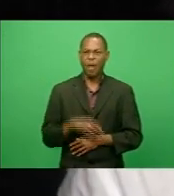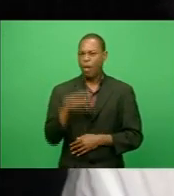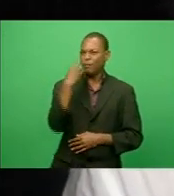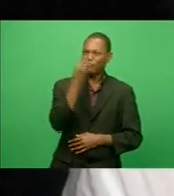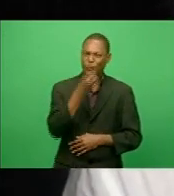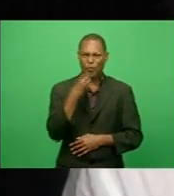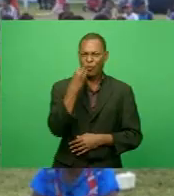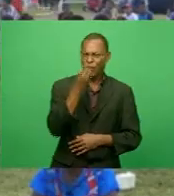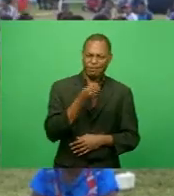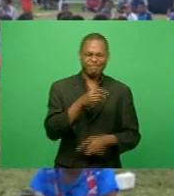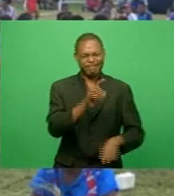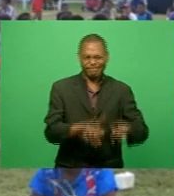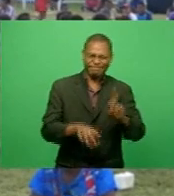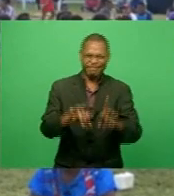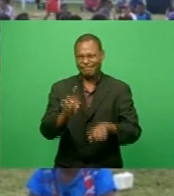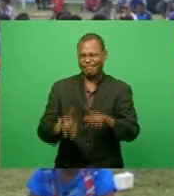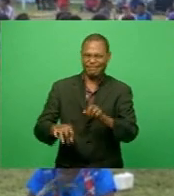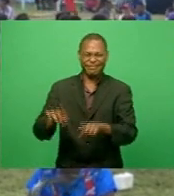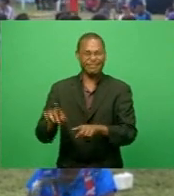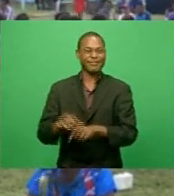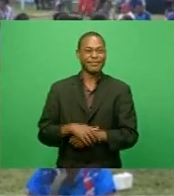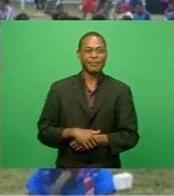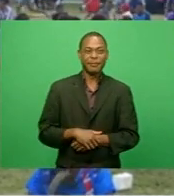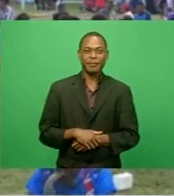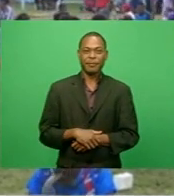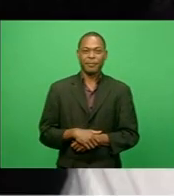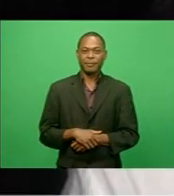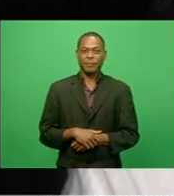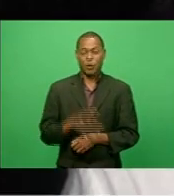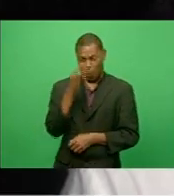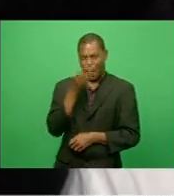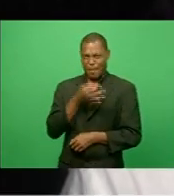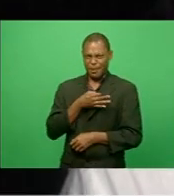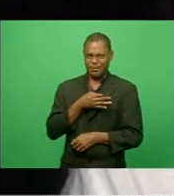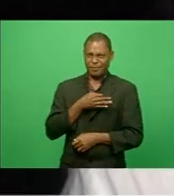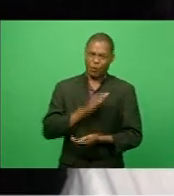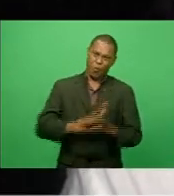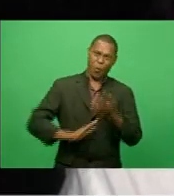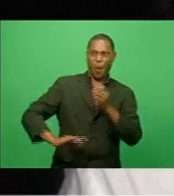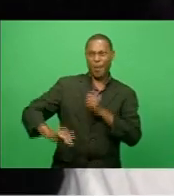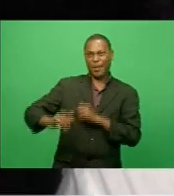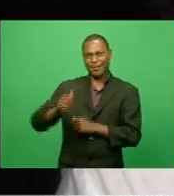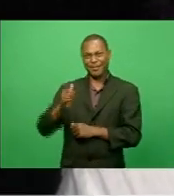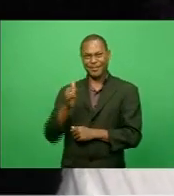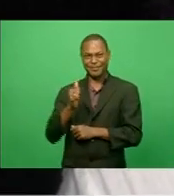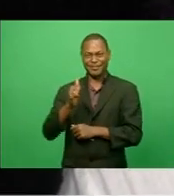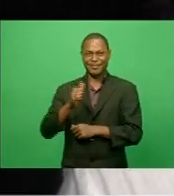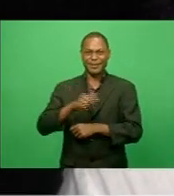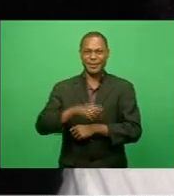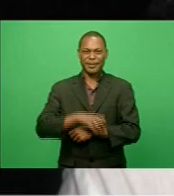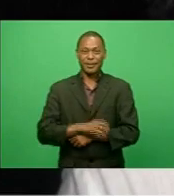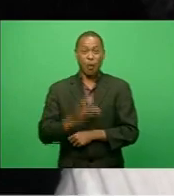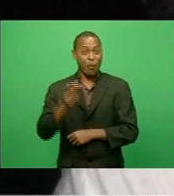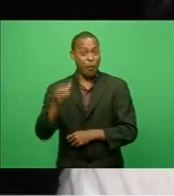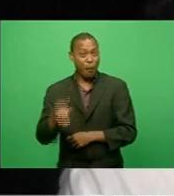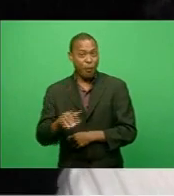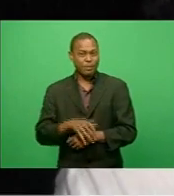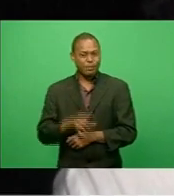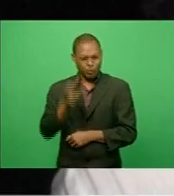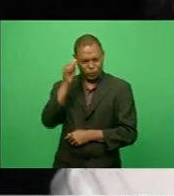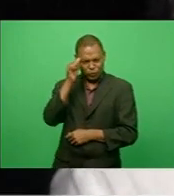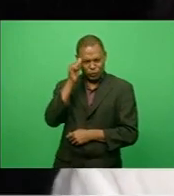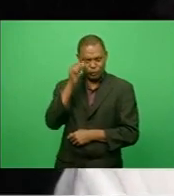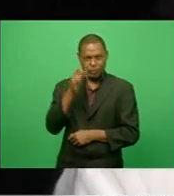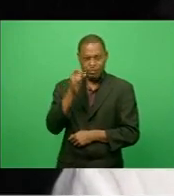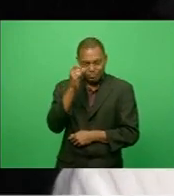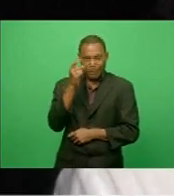or for the UN function itself, they, I believe, have gone home today or are going to go home today knowing a lot more